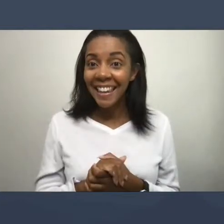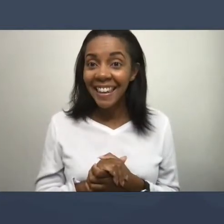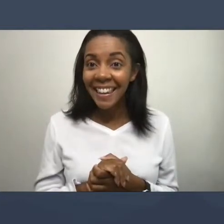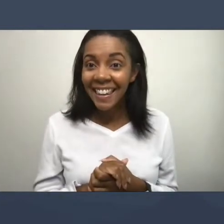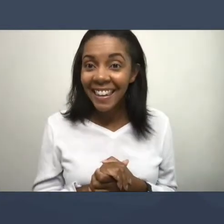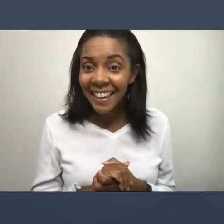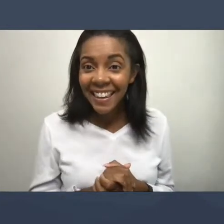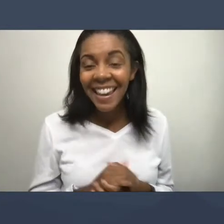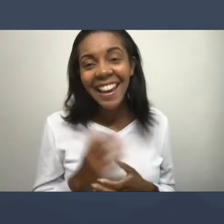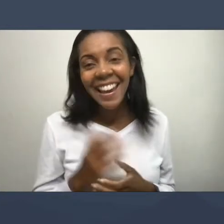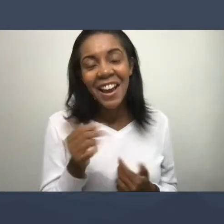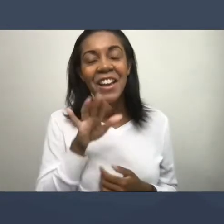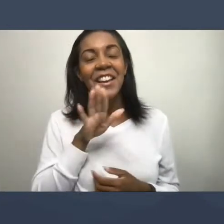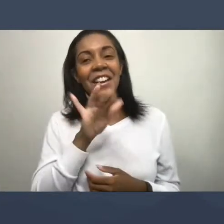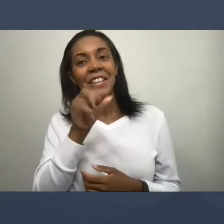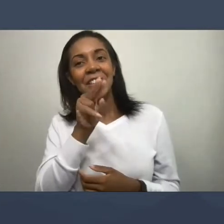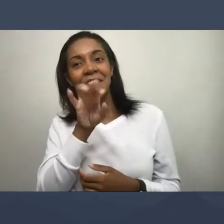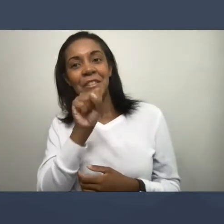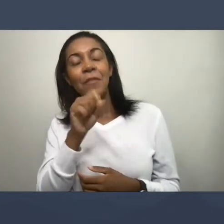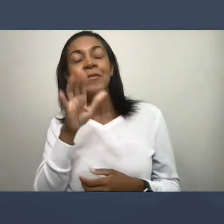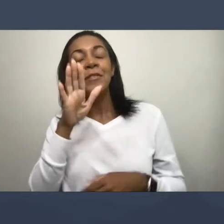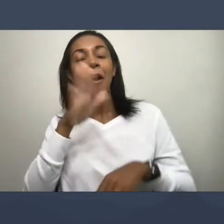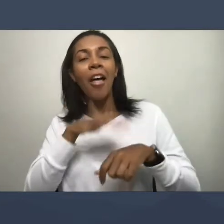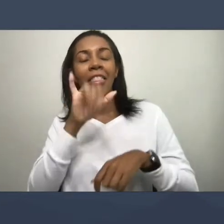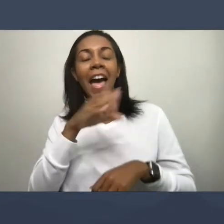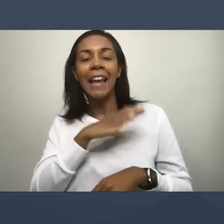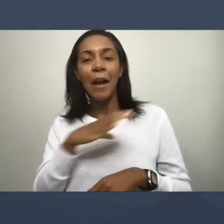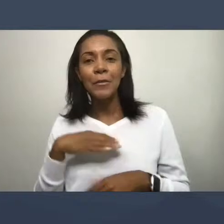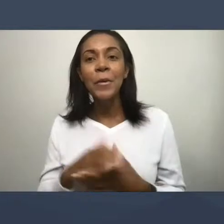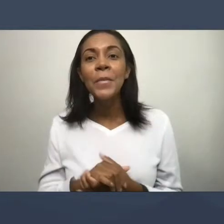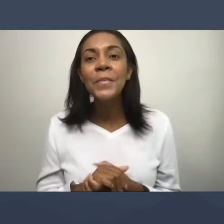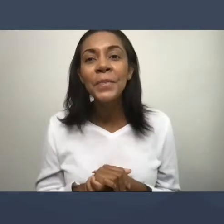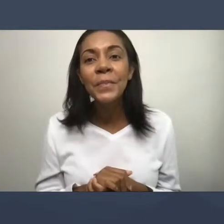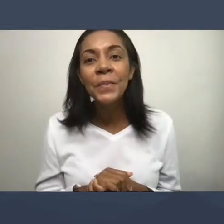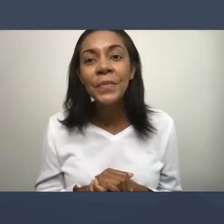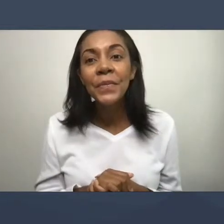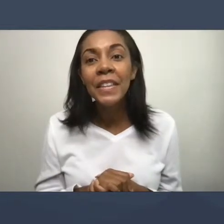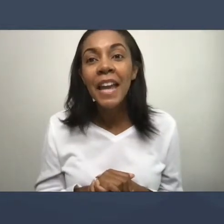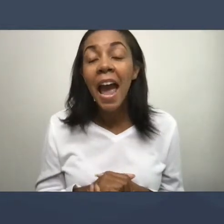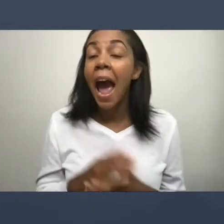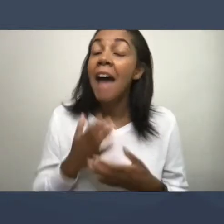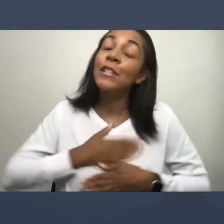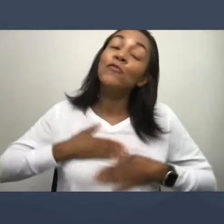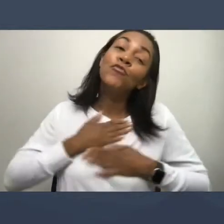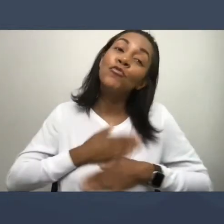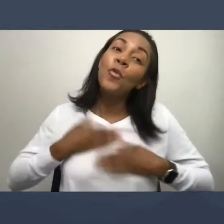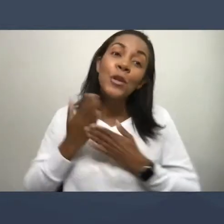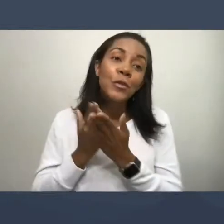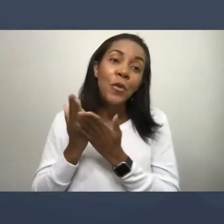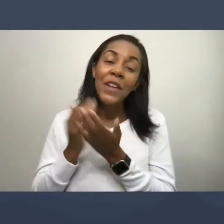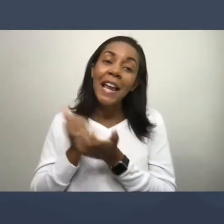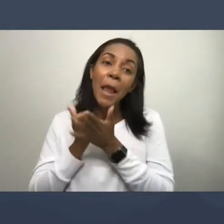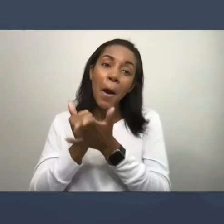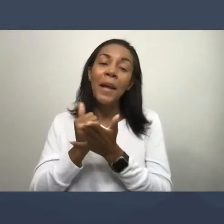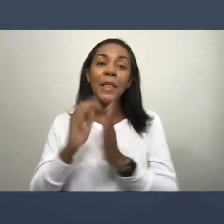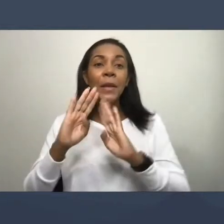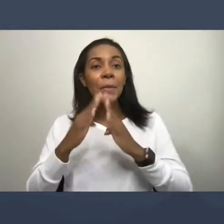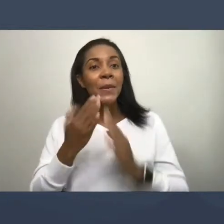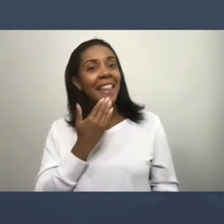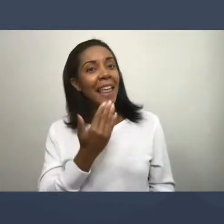after Mr. Jones was on the council. And I've just enjoyed serving and helping the community. Thank